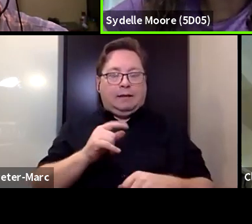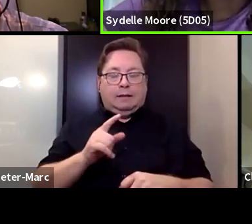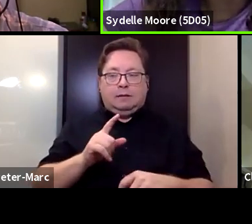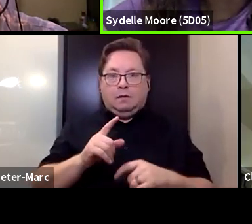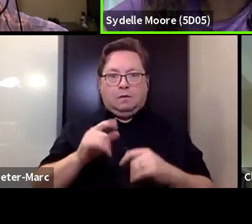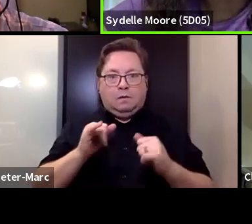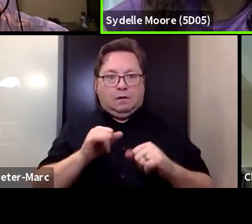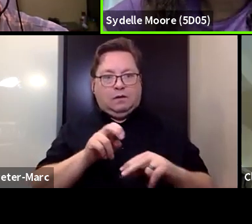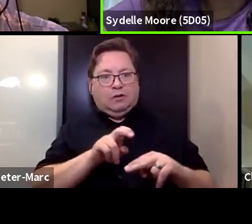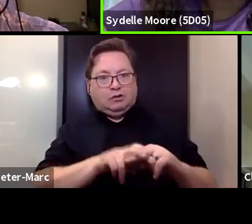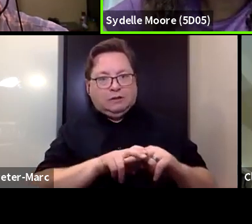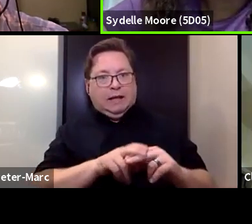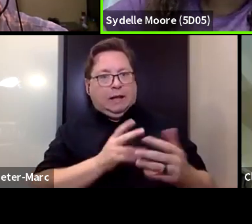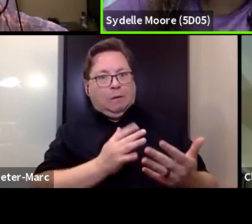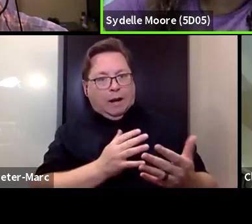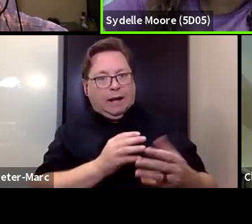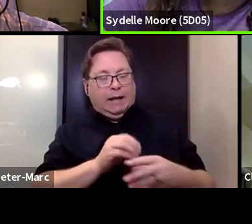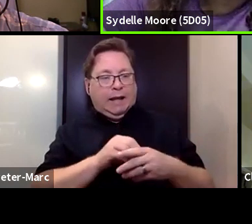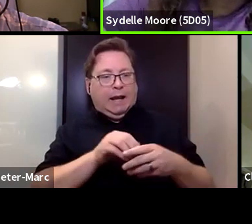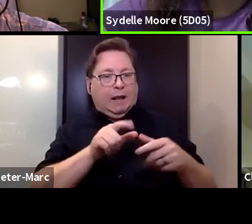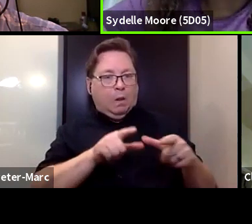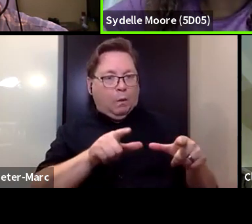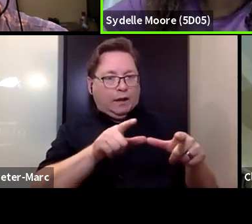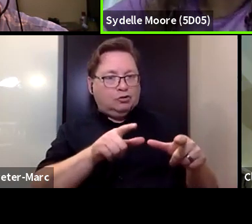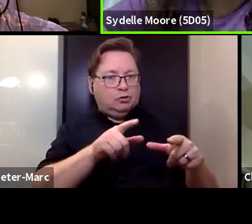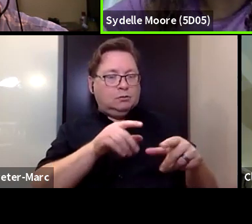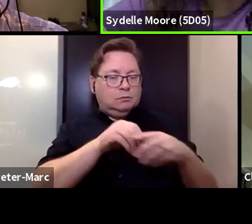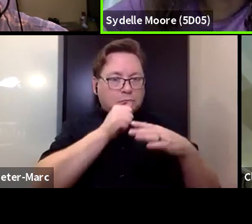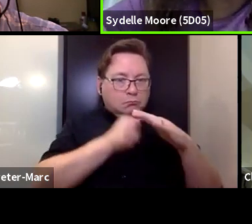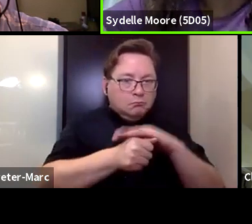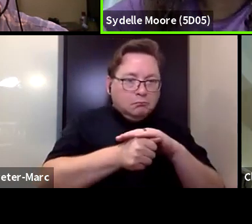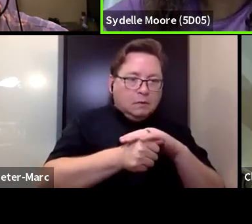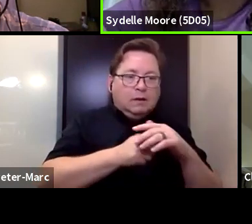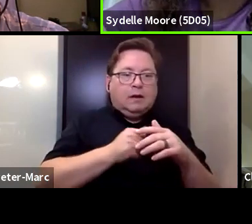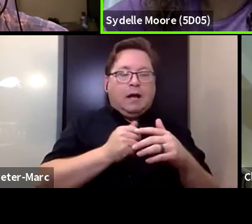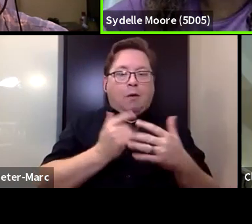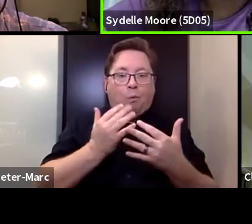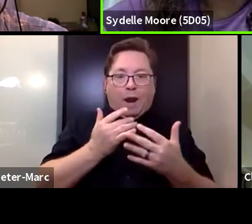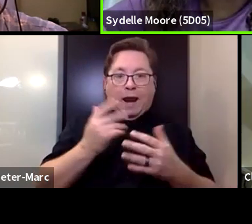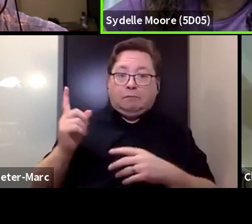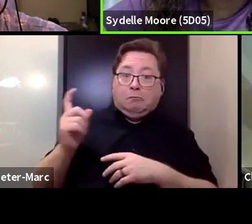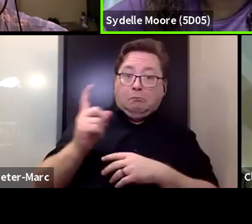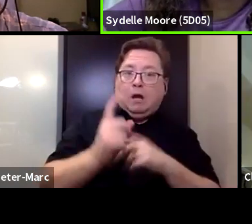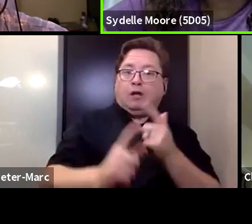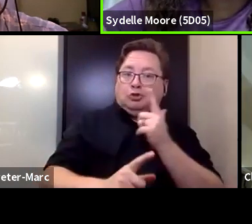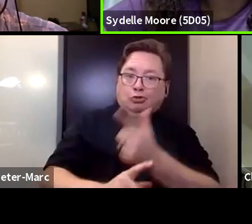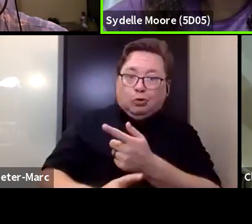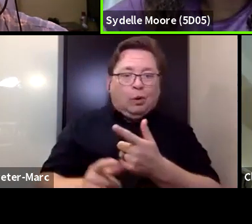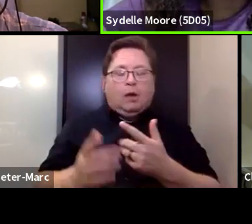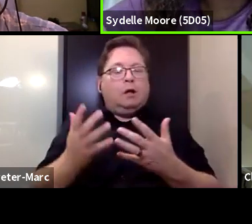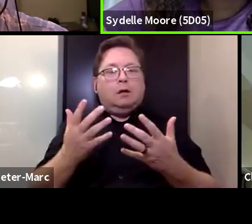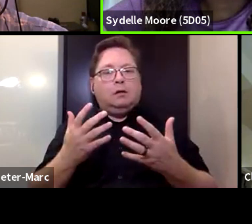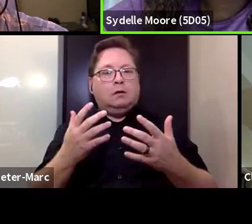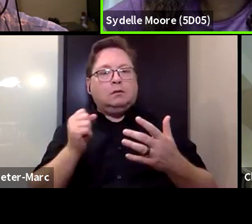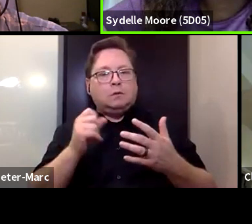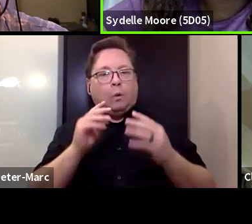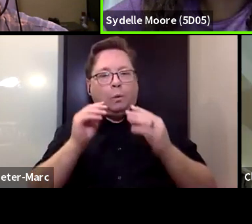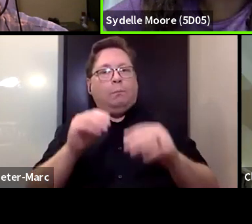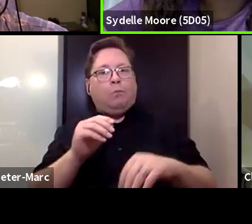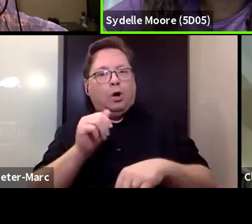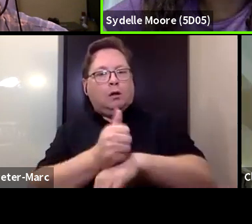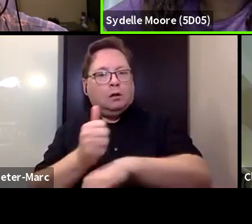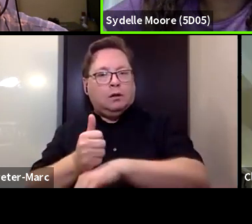locations in the neighborhood to shoot at people that they are waiting to shoot at. And so to put those things in place, to